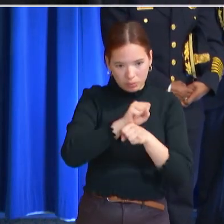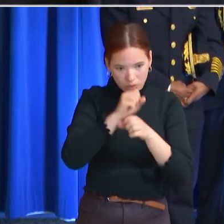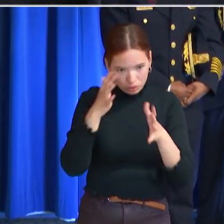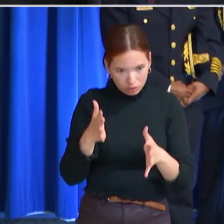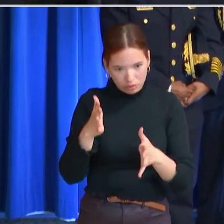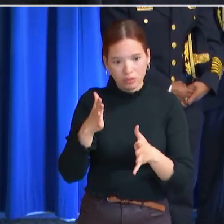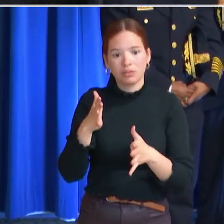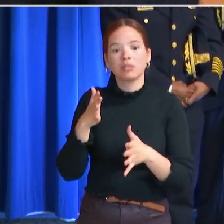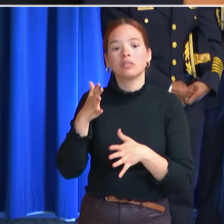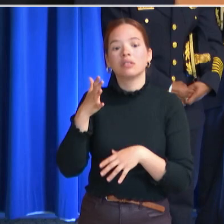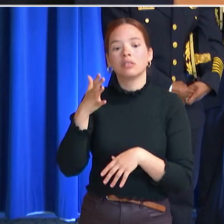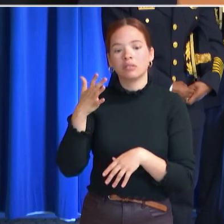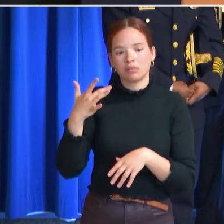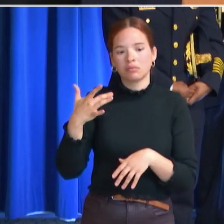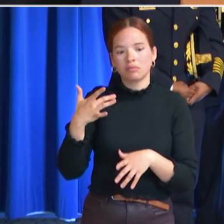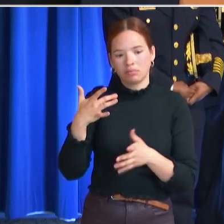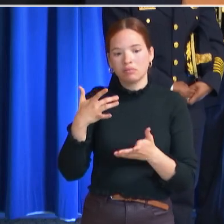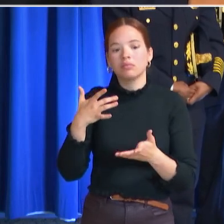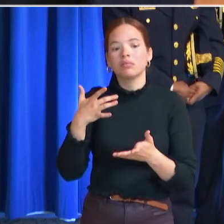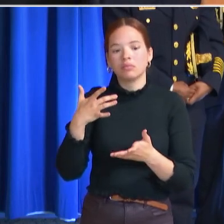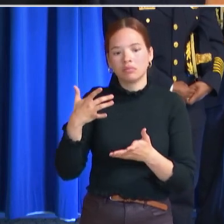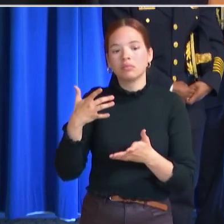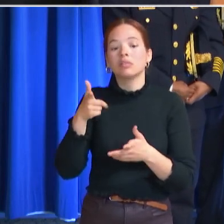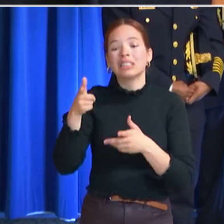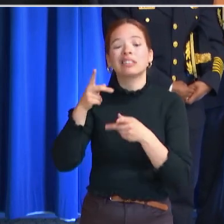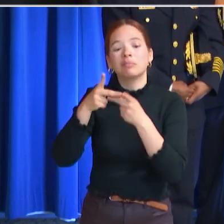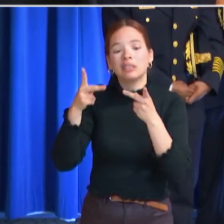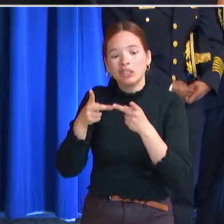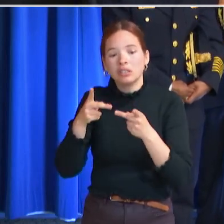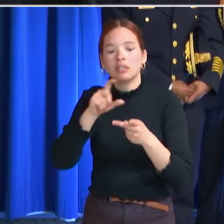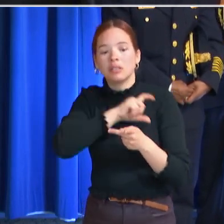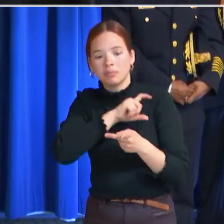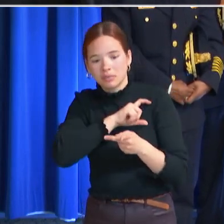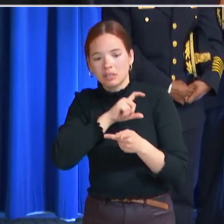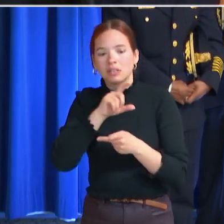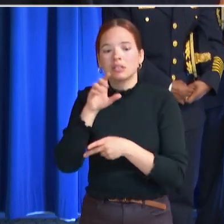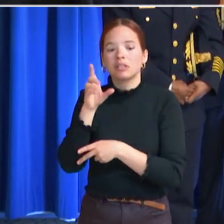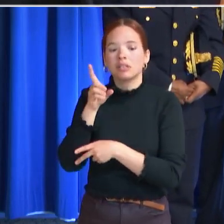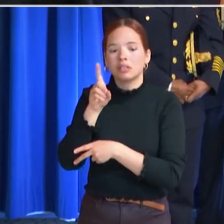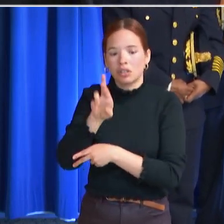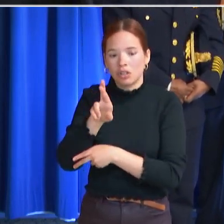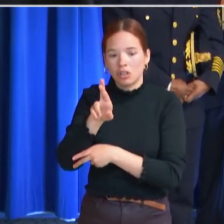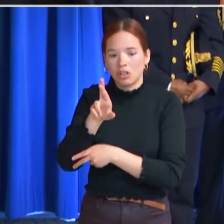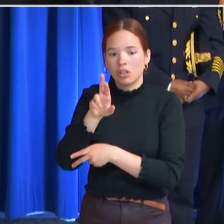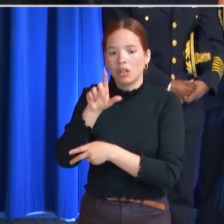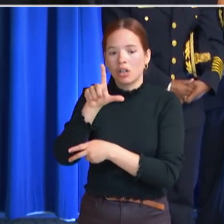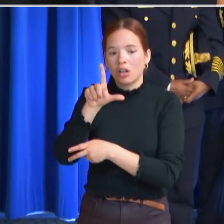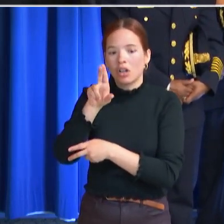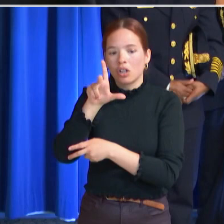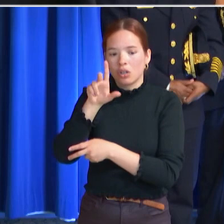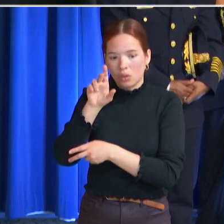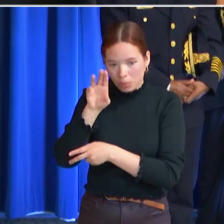traditional hotspot policing. That is Dr. Lum and Dr. Cooper out of George Mason University. So our strategy really is developed out of